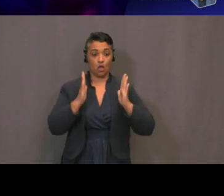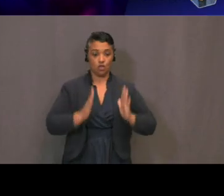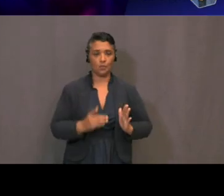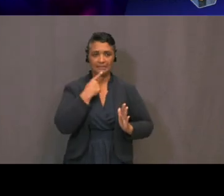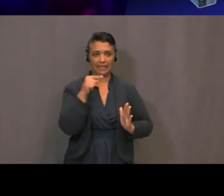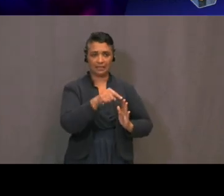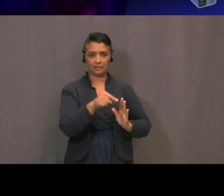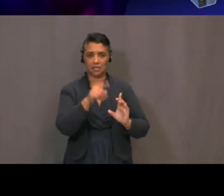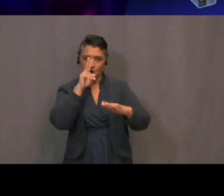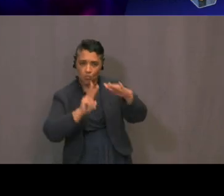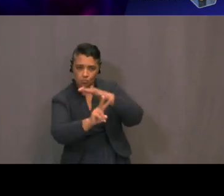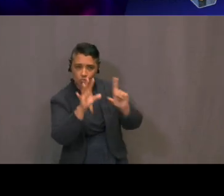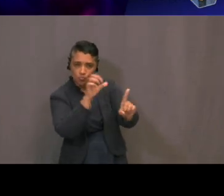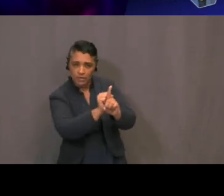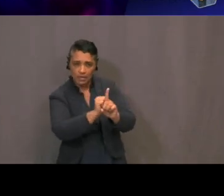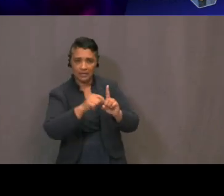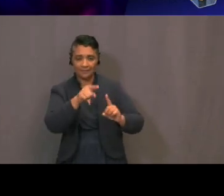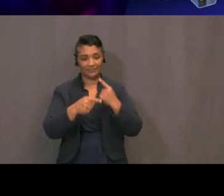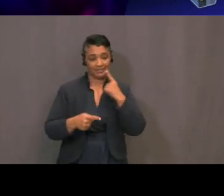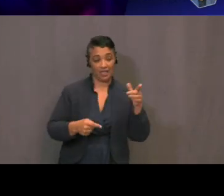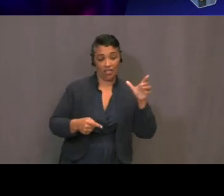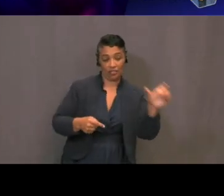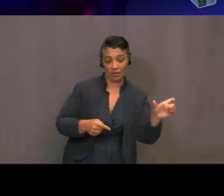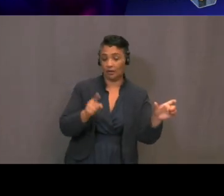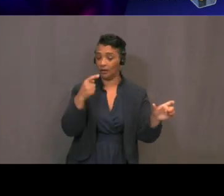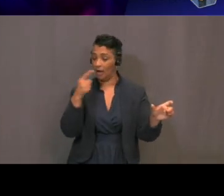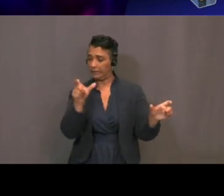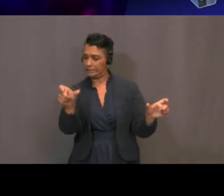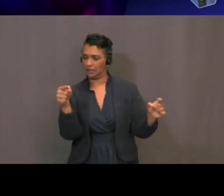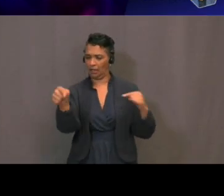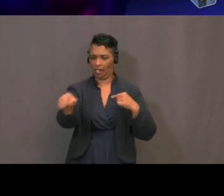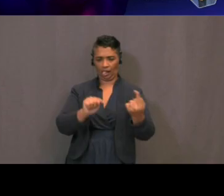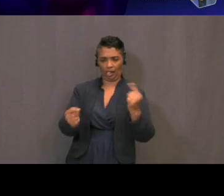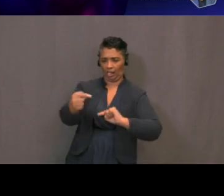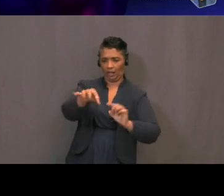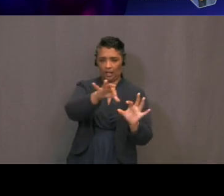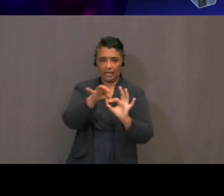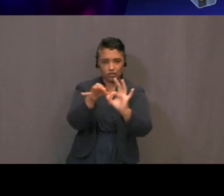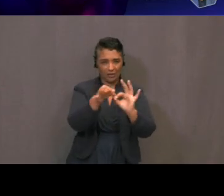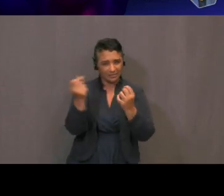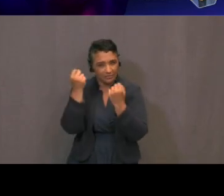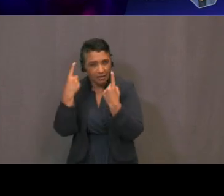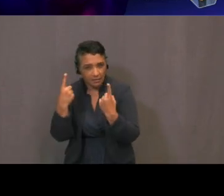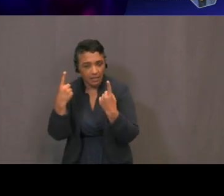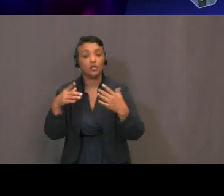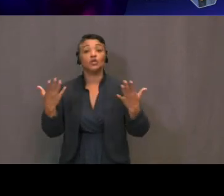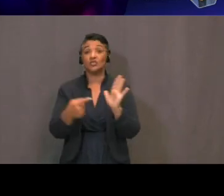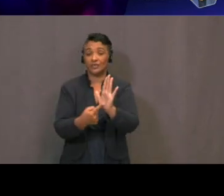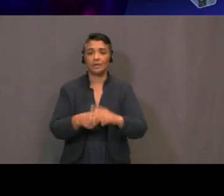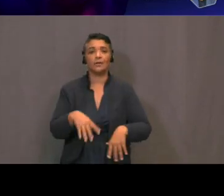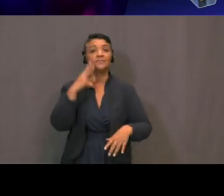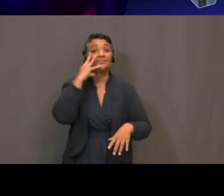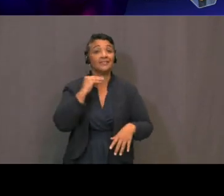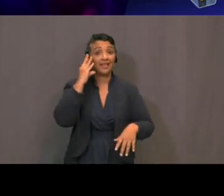guy going to do? If this human says that, what is he going to do? And so on. So all of these experiences with the real